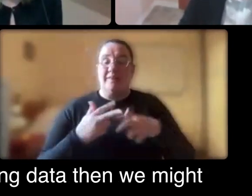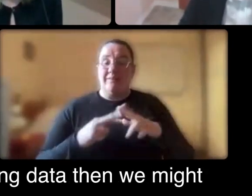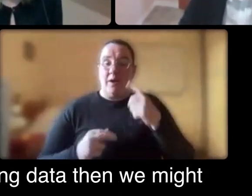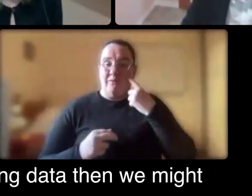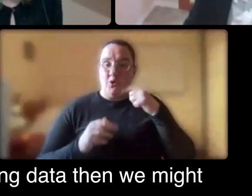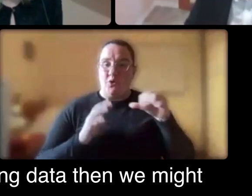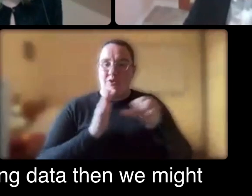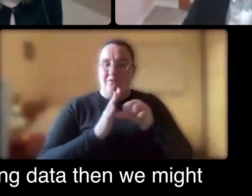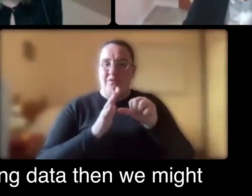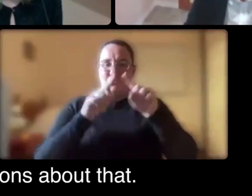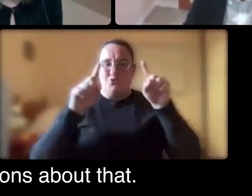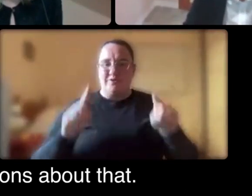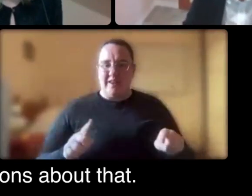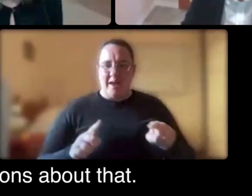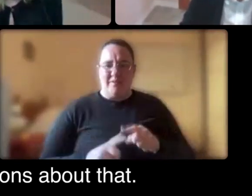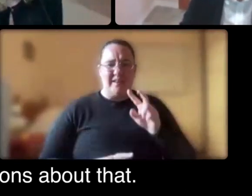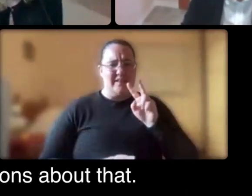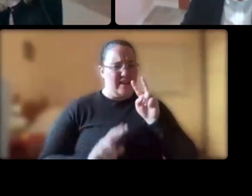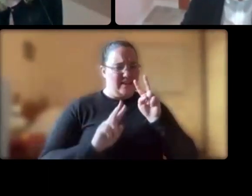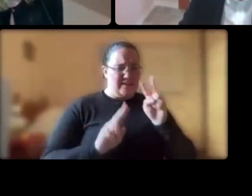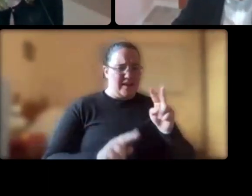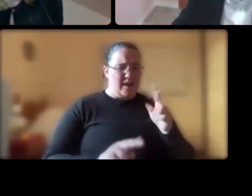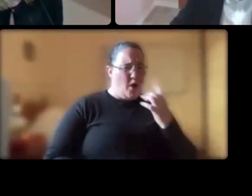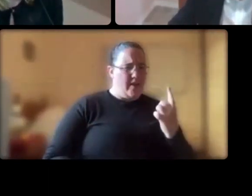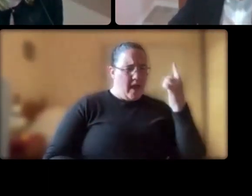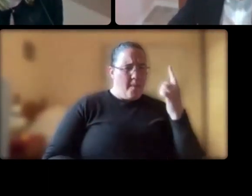prices are in the pricing data, then we might have some questions about that.